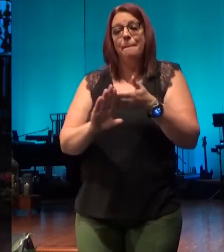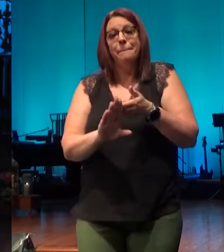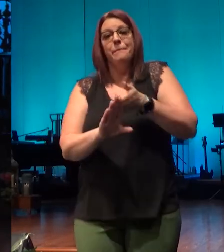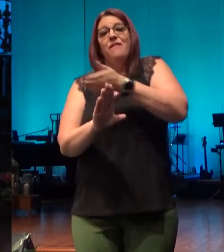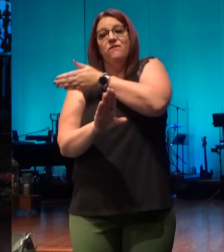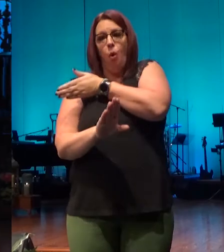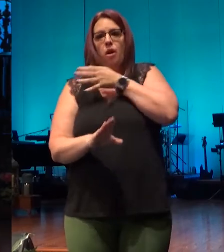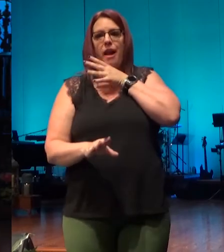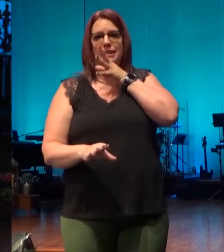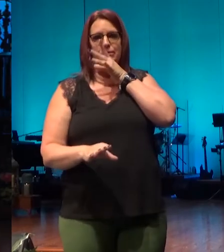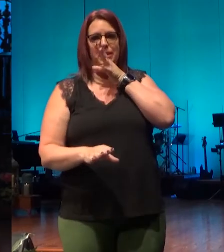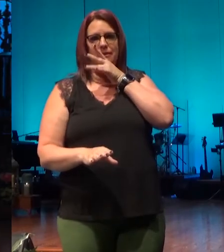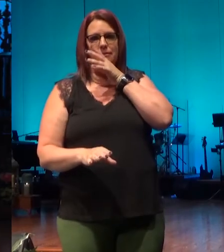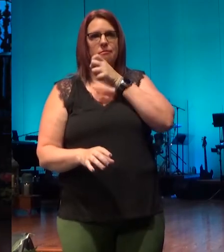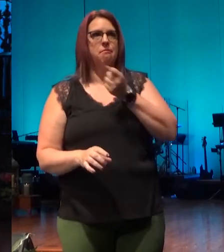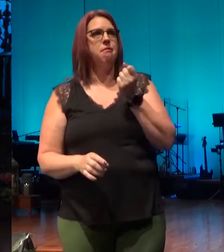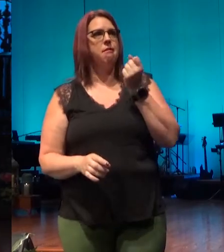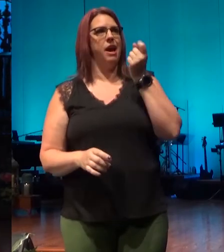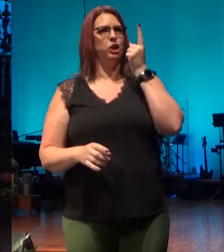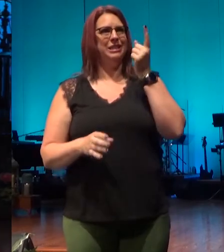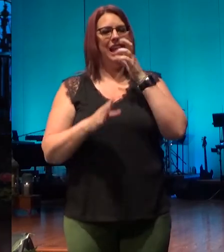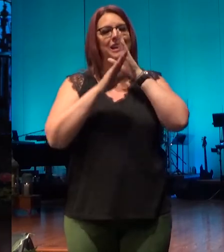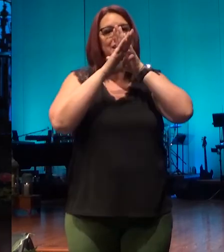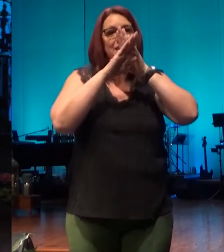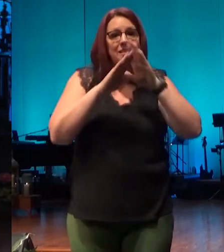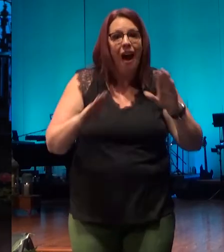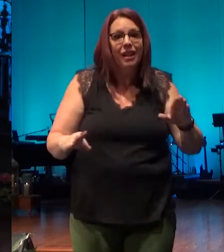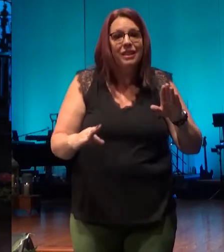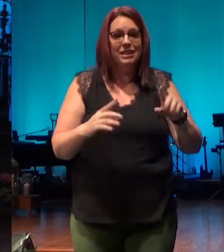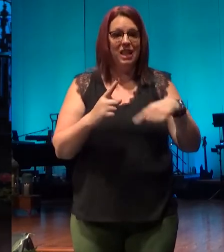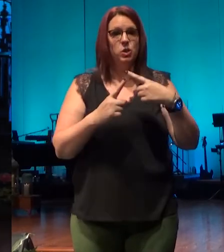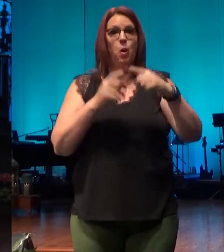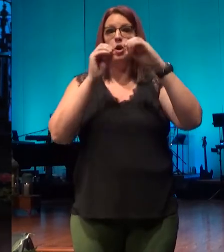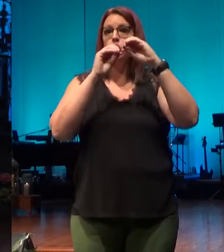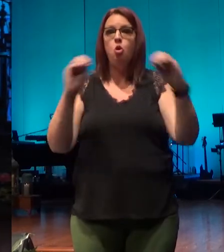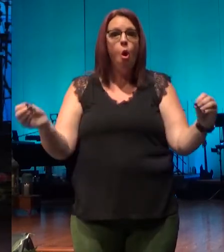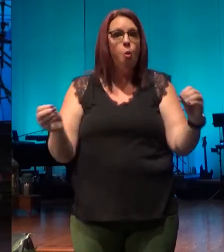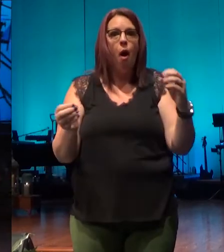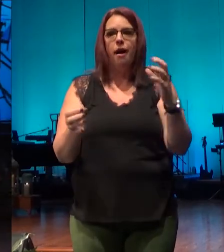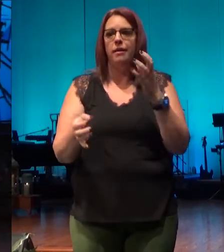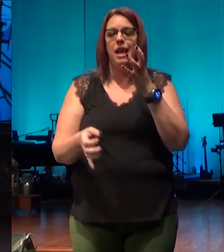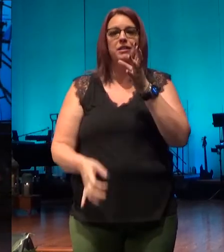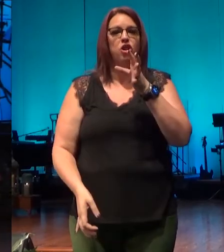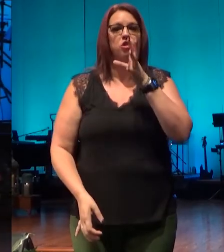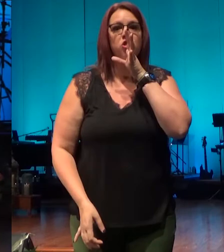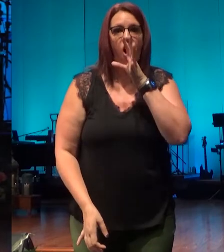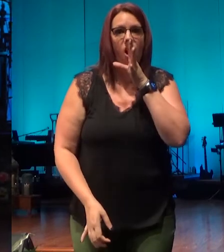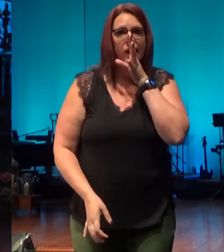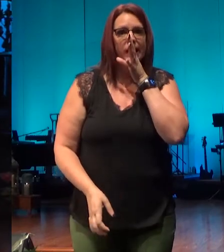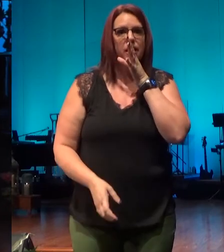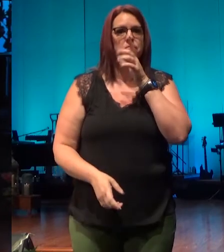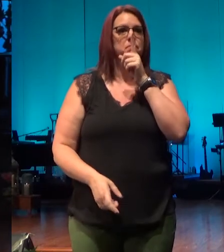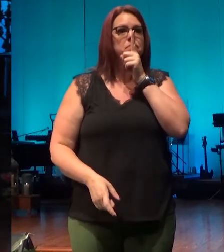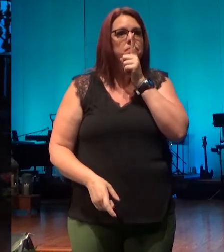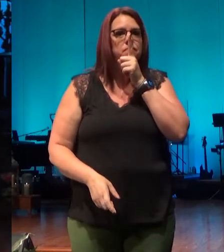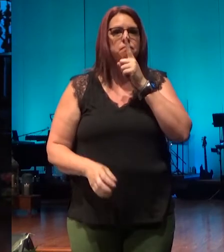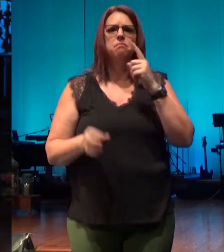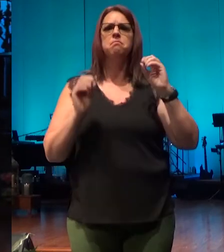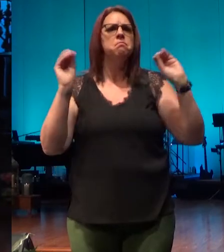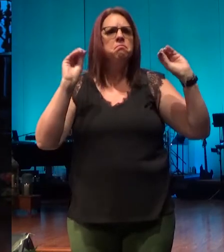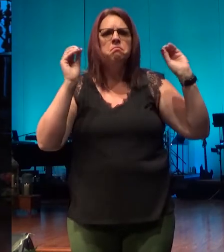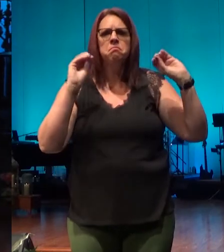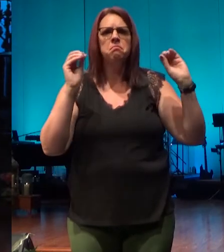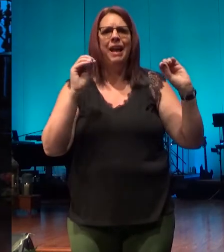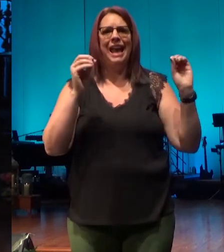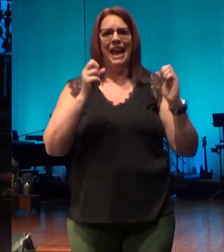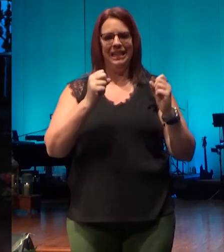can understand that silence isn't just when no one's talking, it's also the undergirding energy and anchoredness